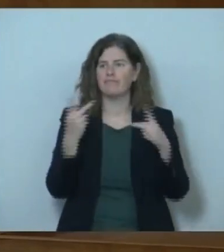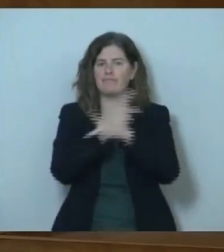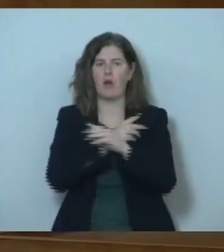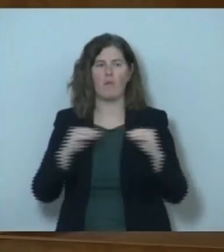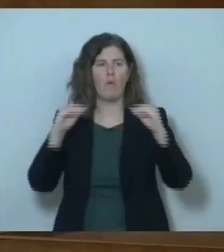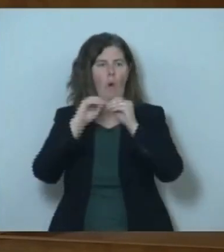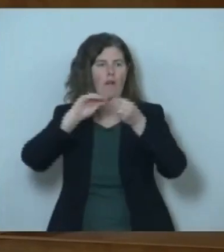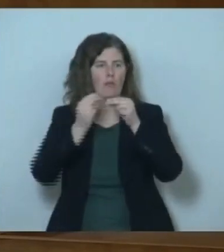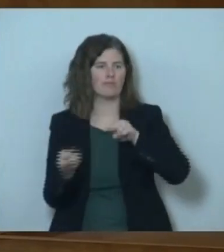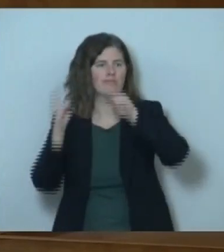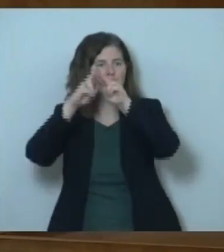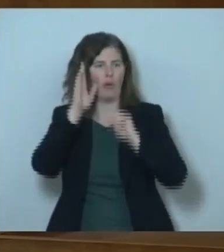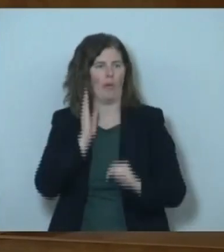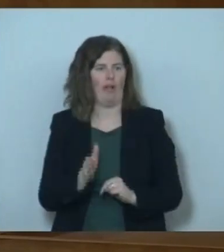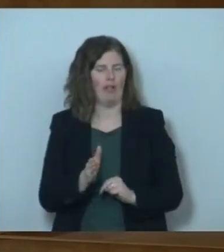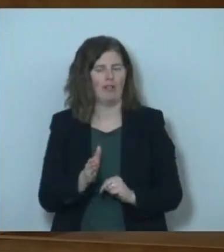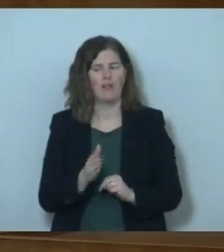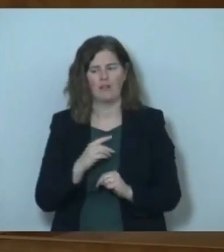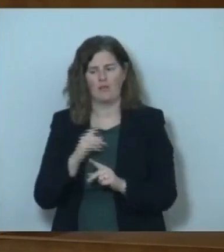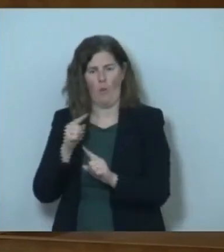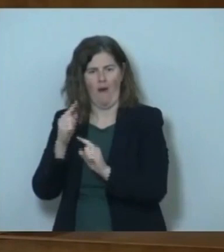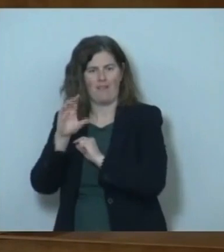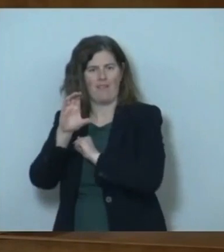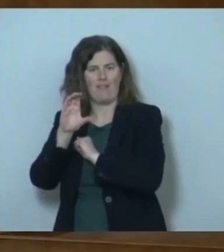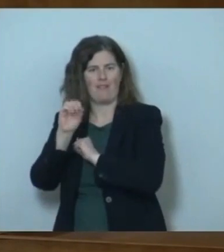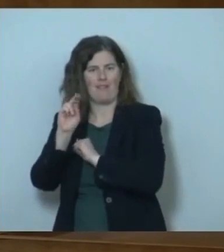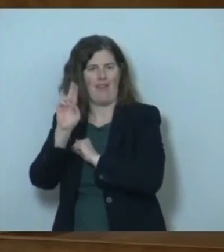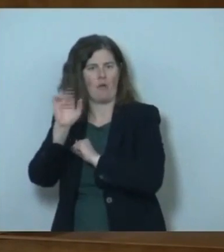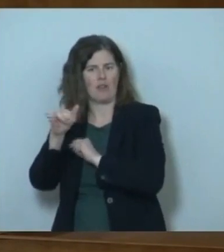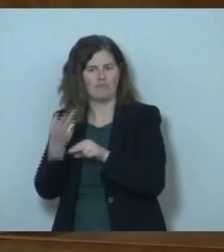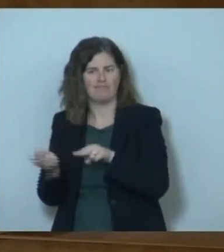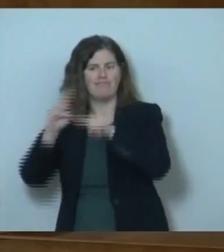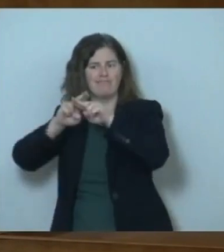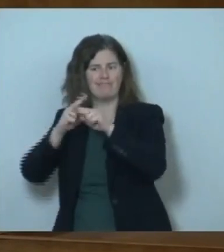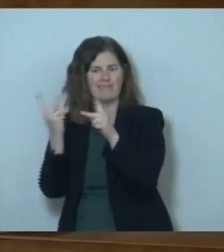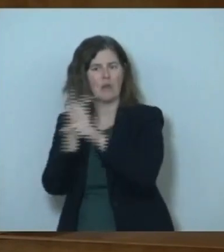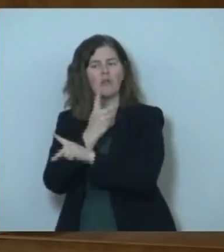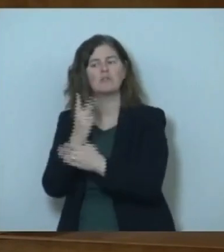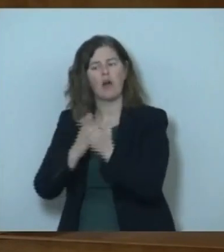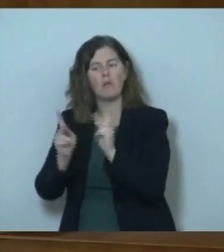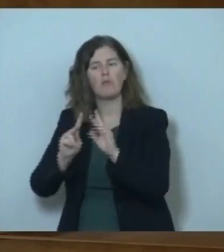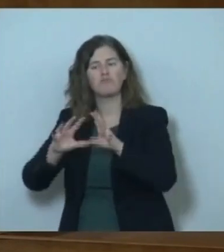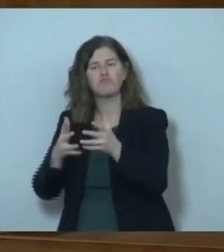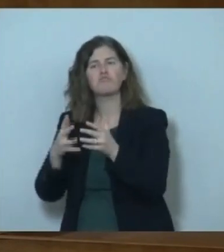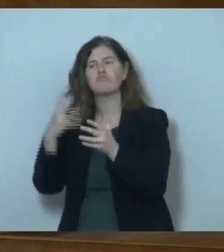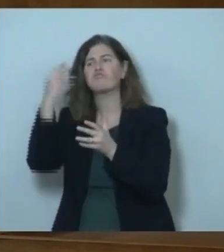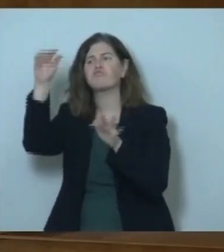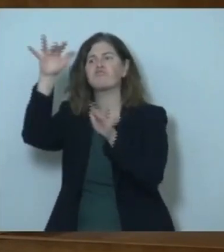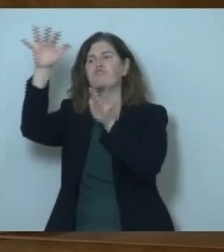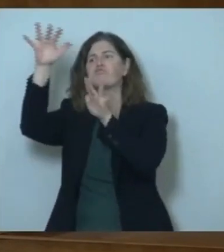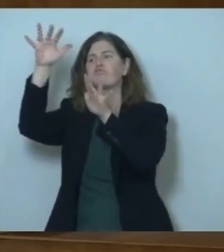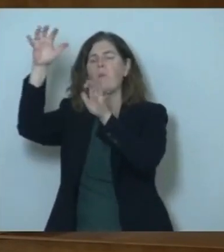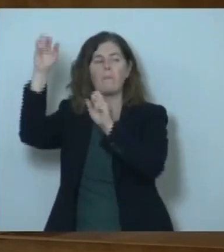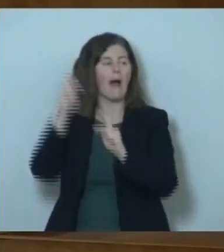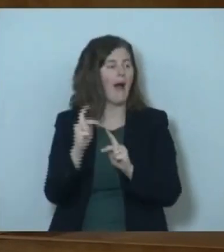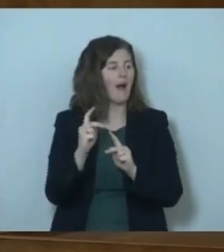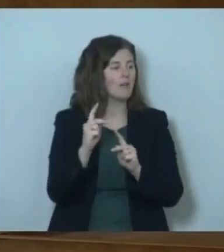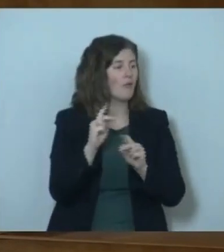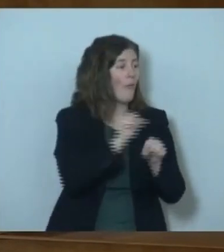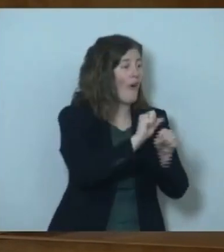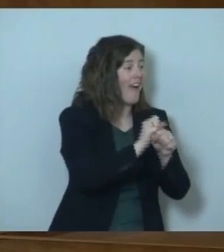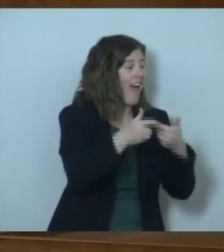county end of last week from folks who did do some of that traveling and recreation, then went back to work. One thing,